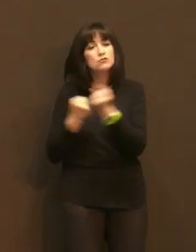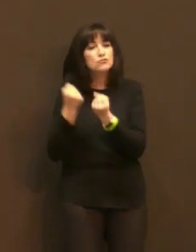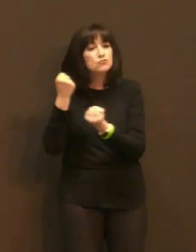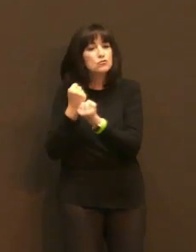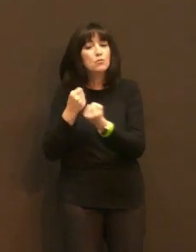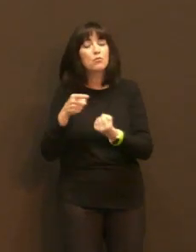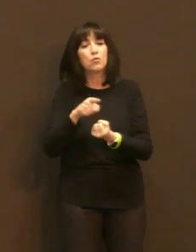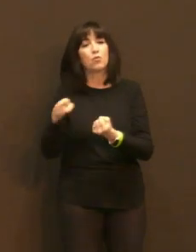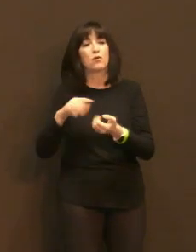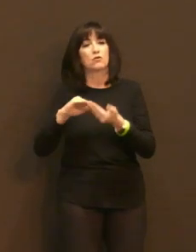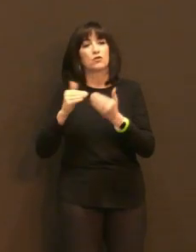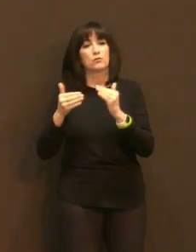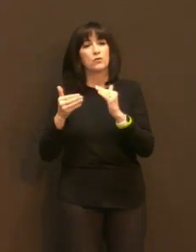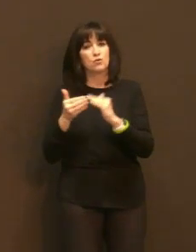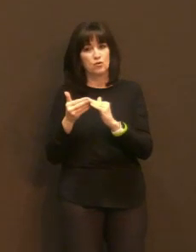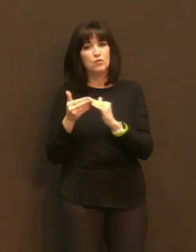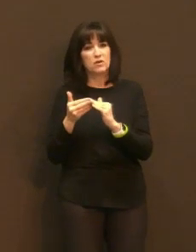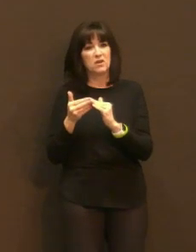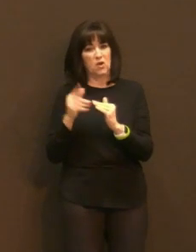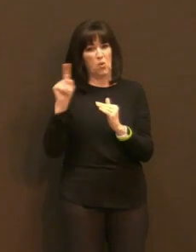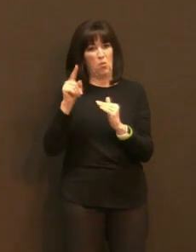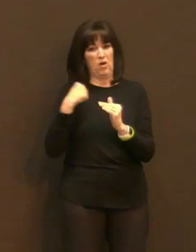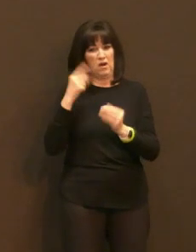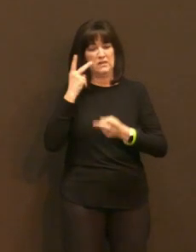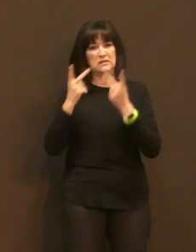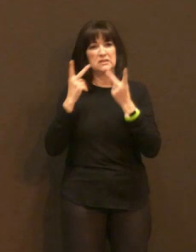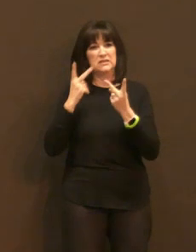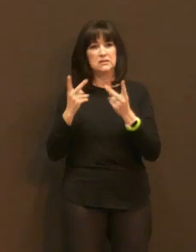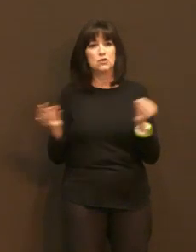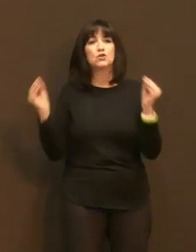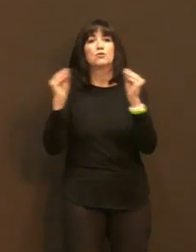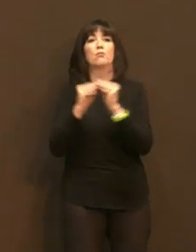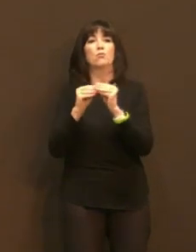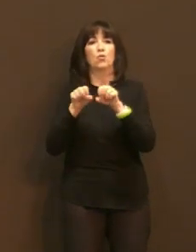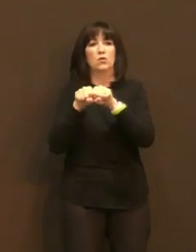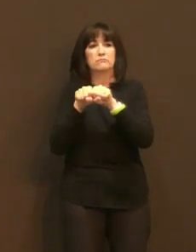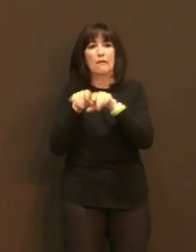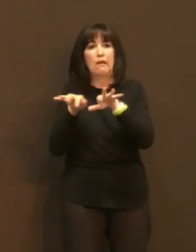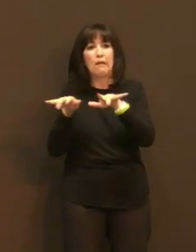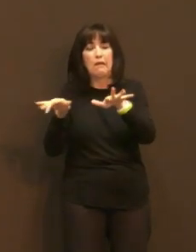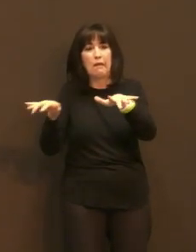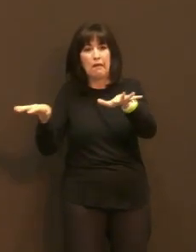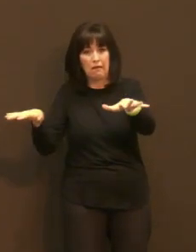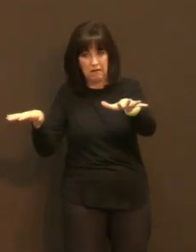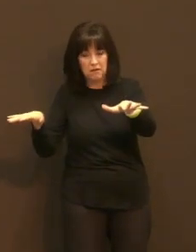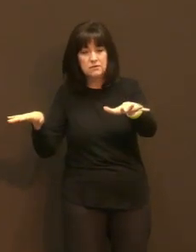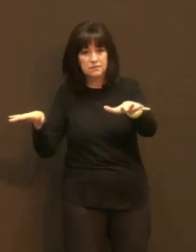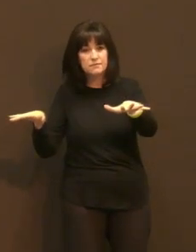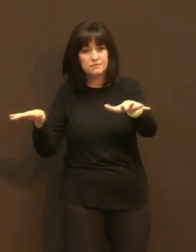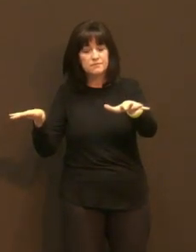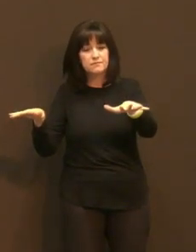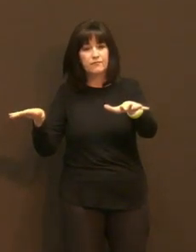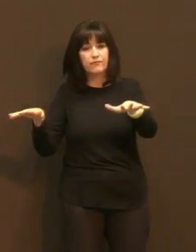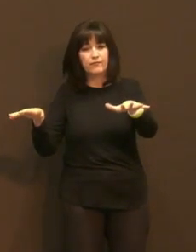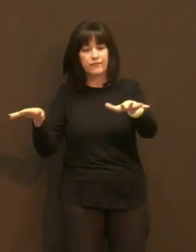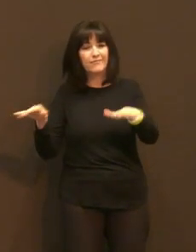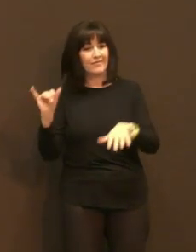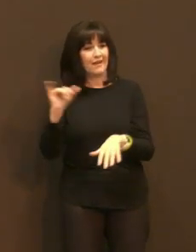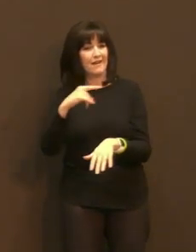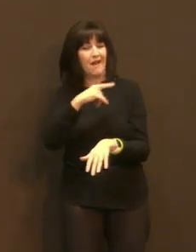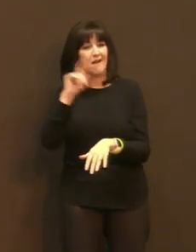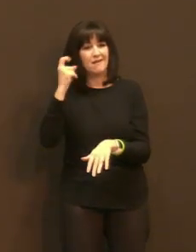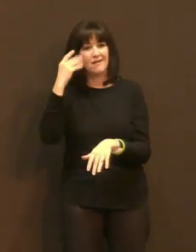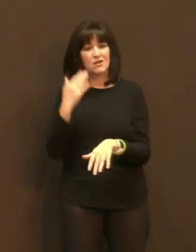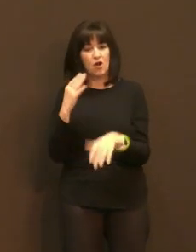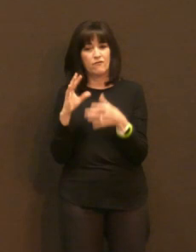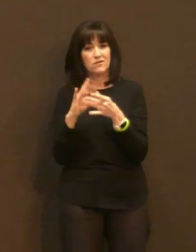more pictures of outbreaks. And this is going to be really important for us to, as the governor was talking